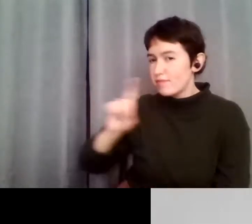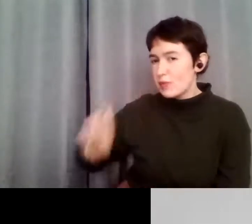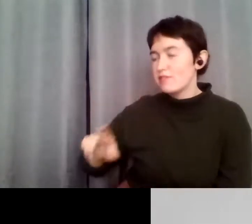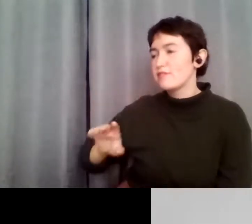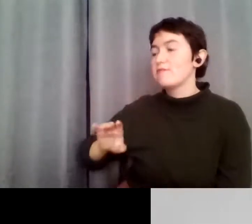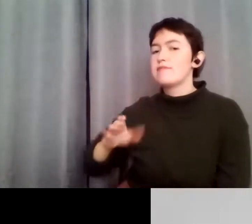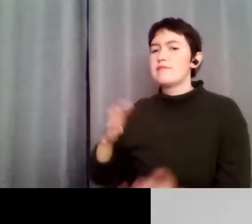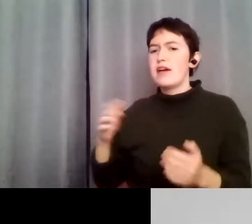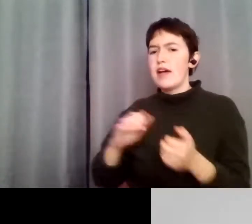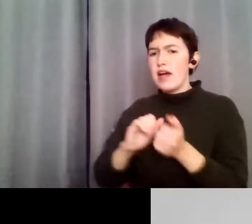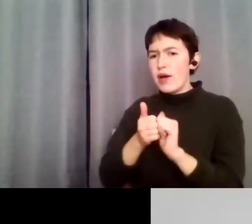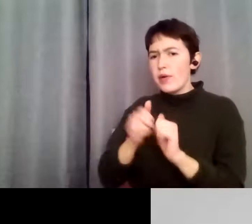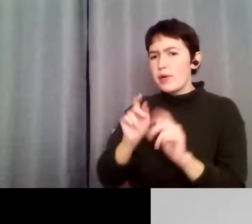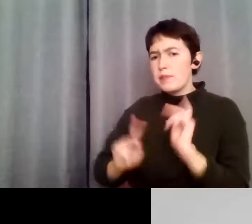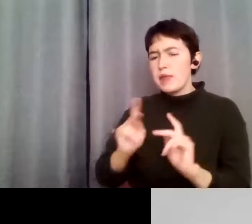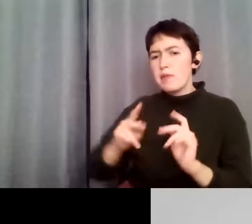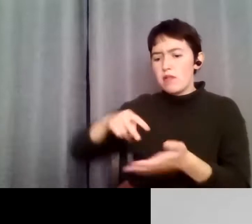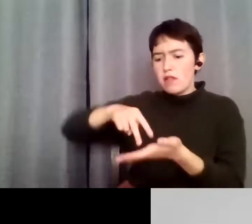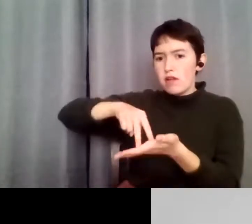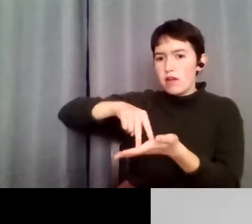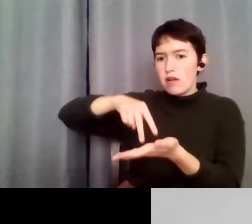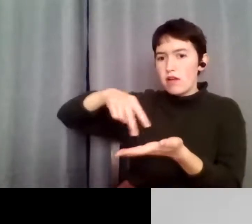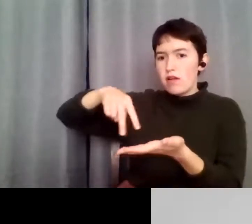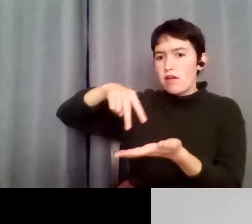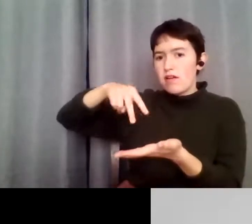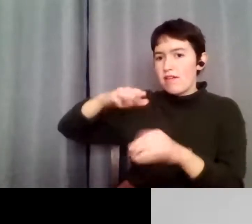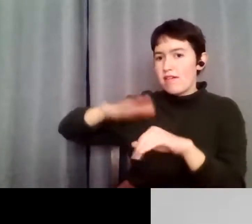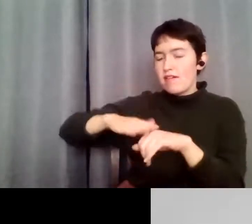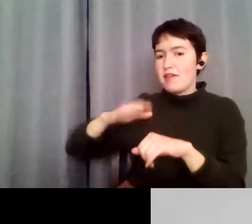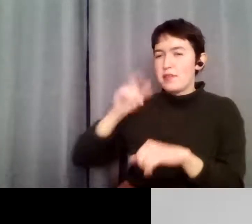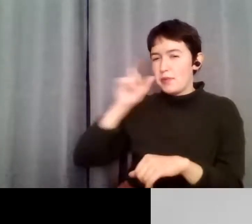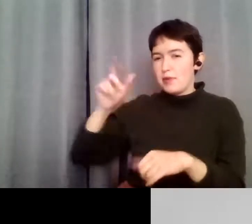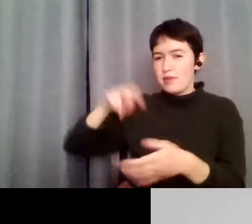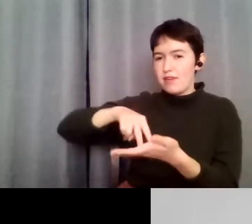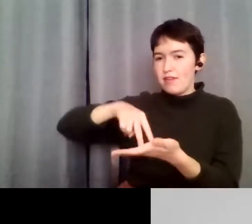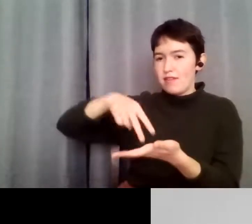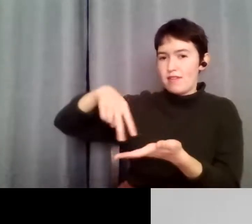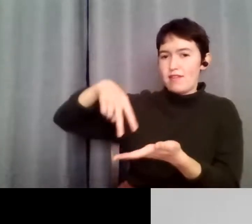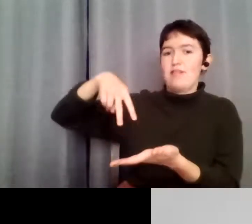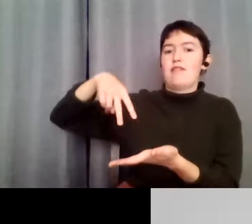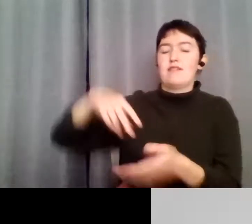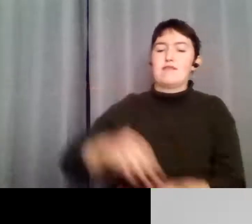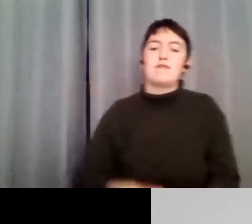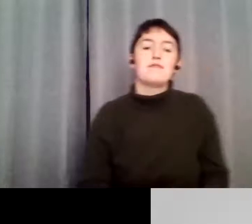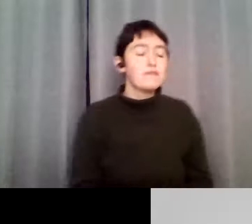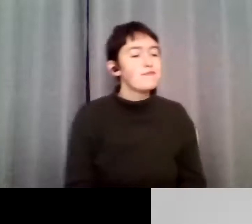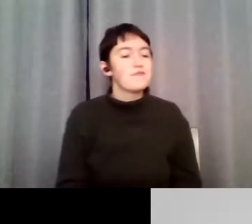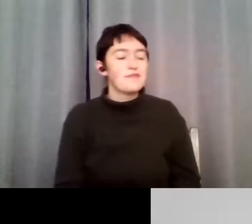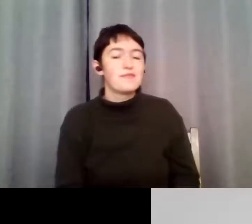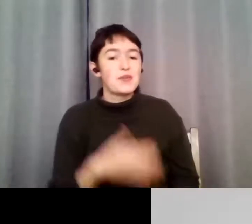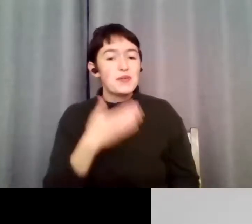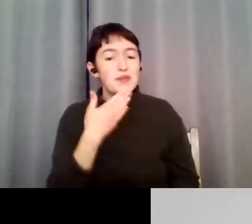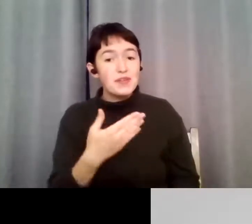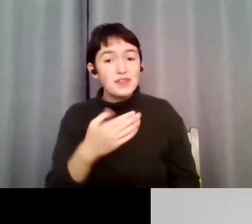float on the moon? How do people float on the moon? So the good news is, Bella, you wouldn't